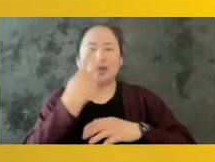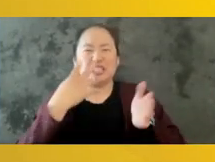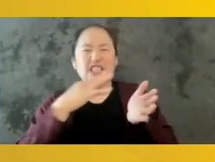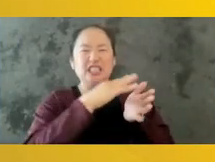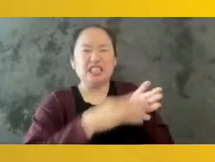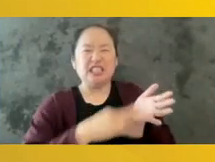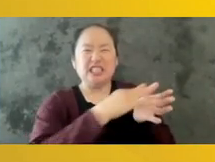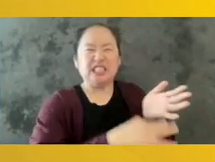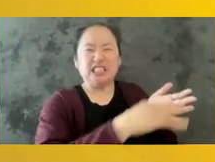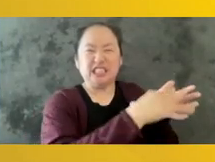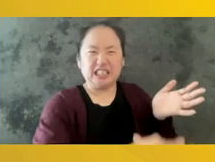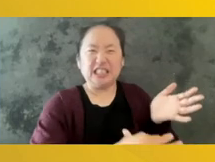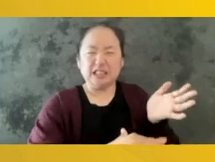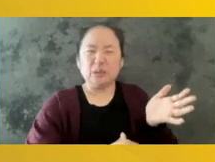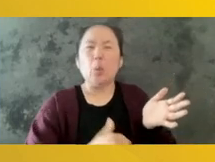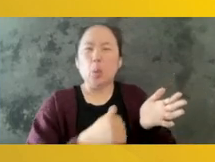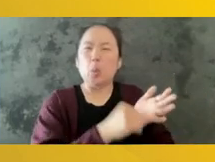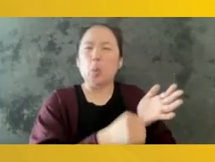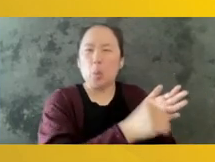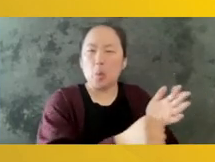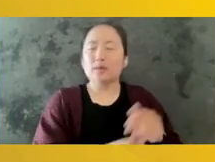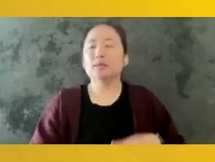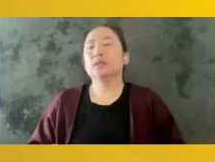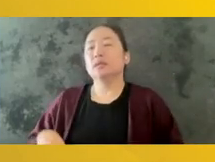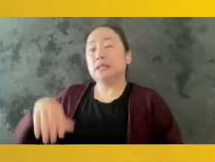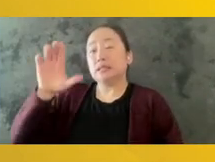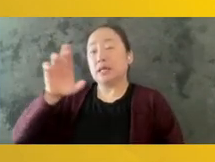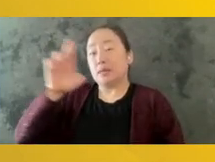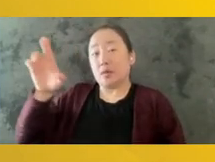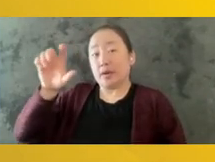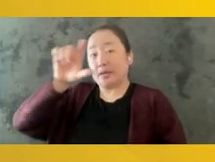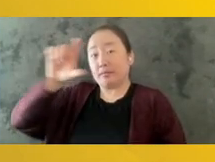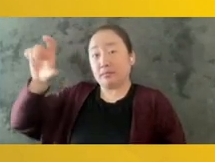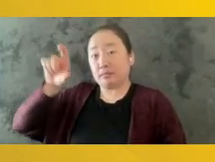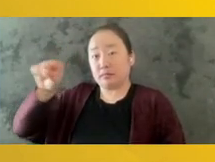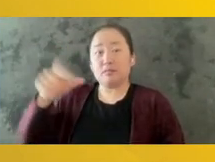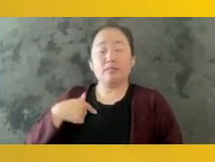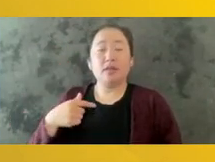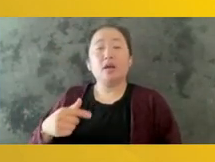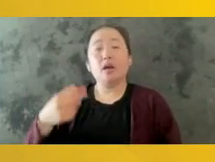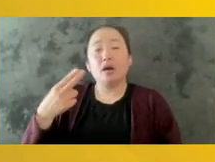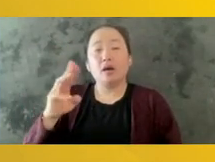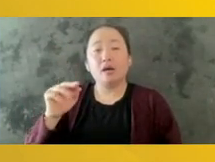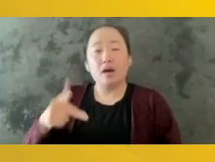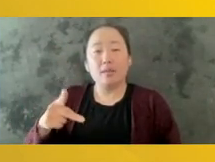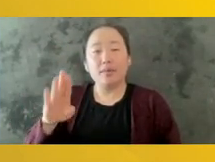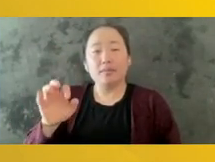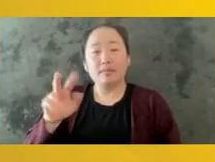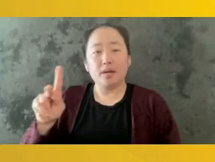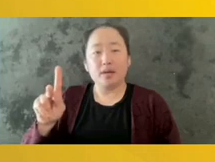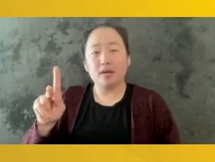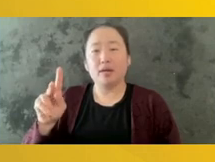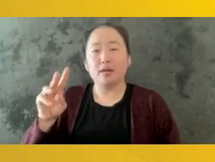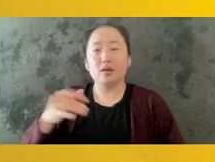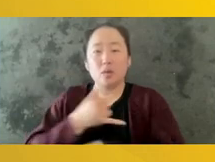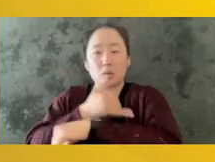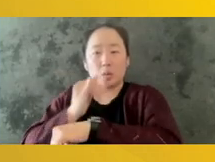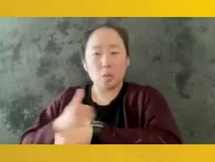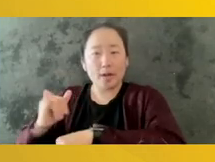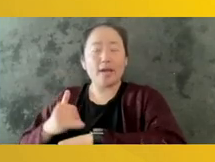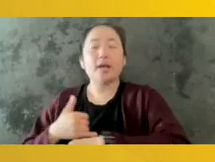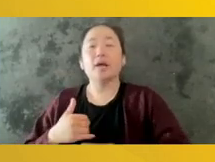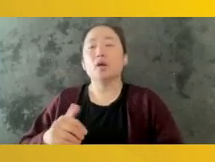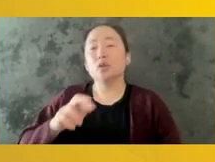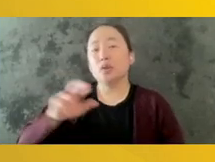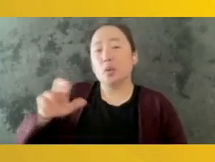the image on the top right, there's an alive humpback whale free swimming with an injury above the right pectoral flipper.